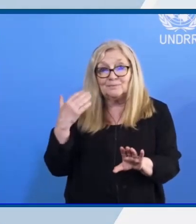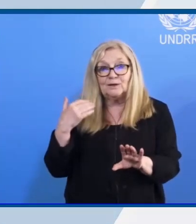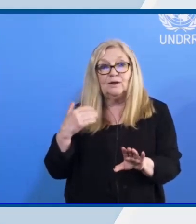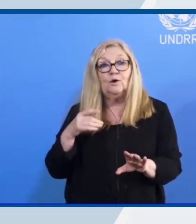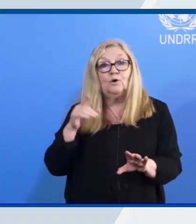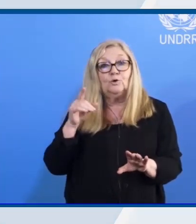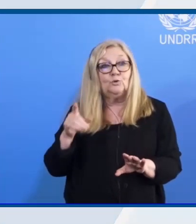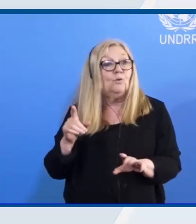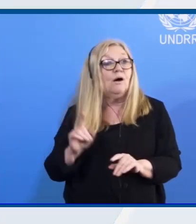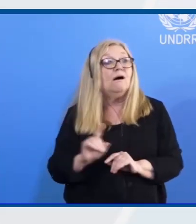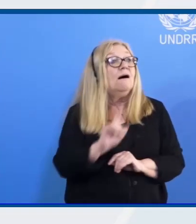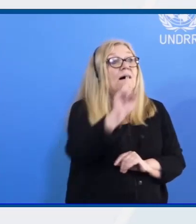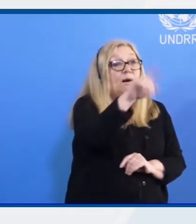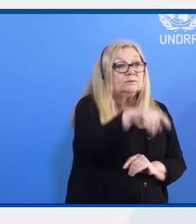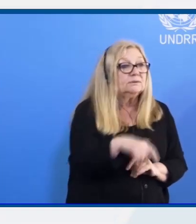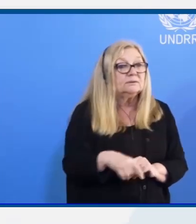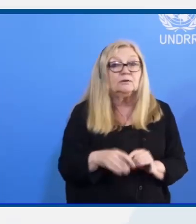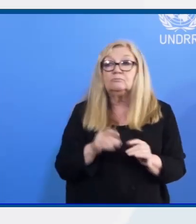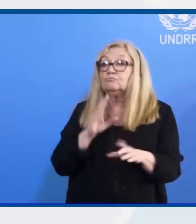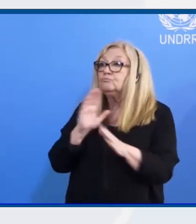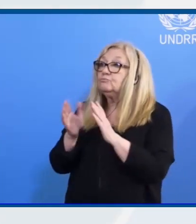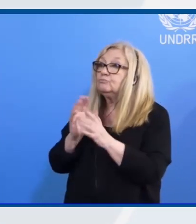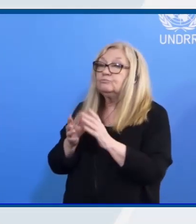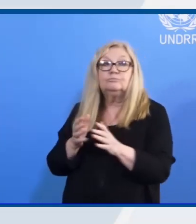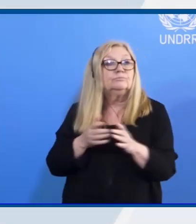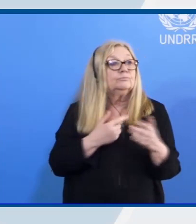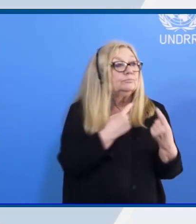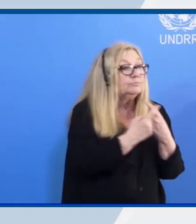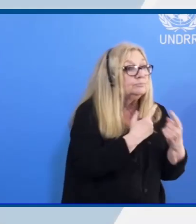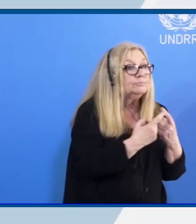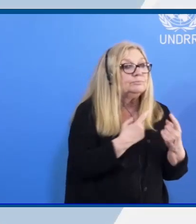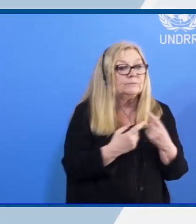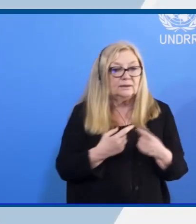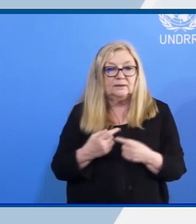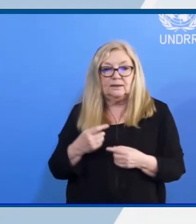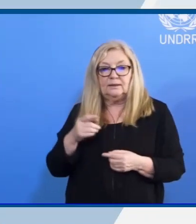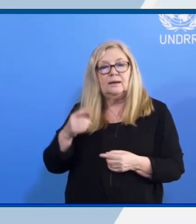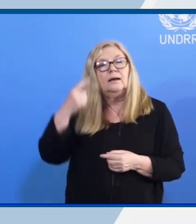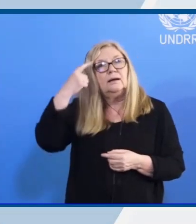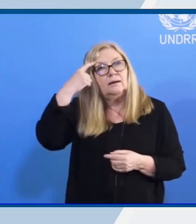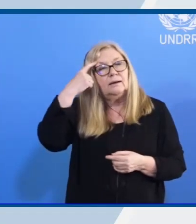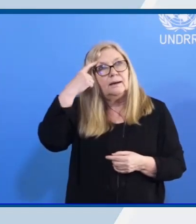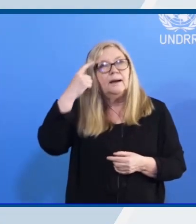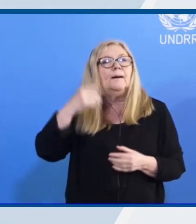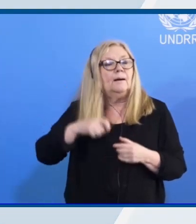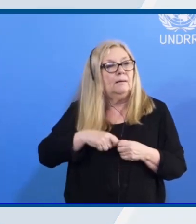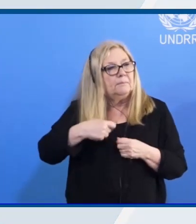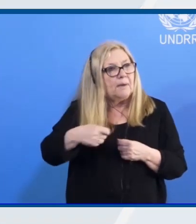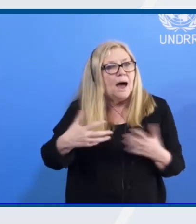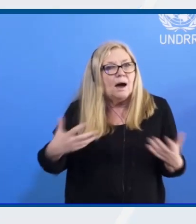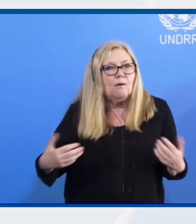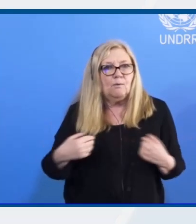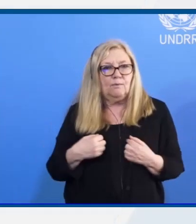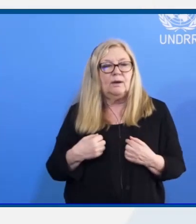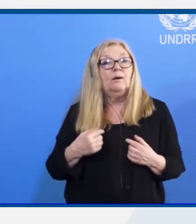you go out to the corridors or continue the conversations in the online platform, you could, build upon what you've heard. We heard a lot of things. We started